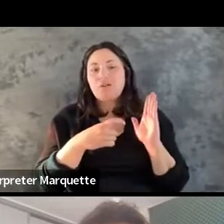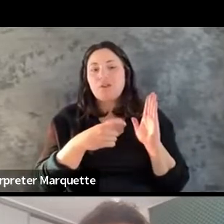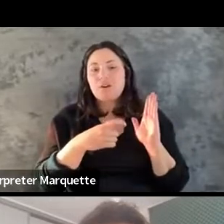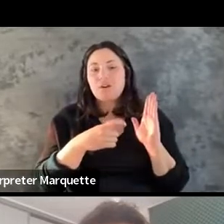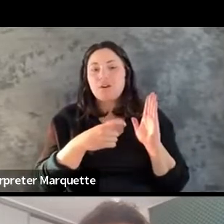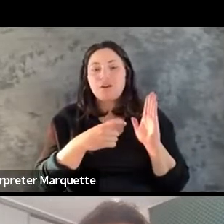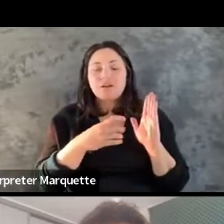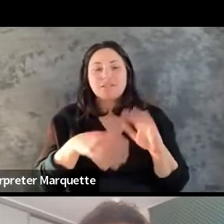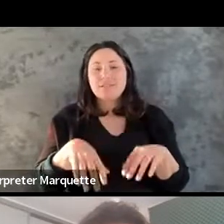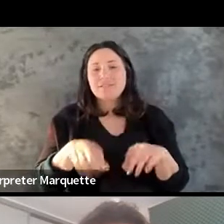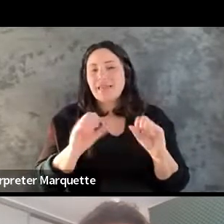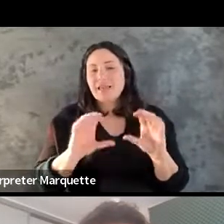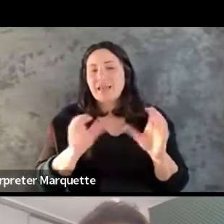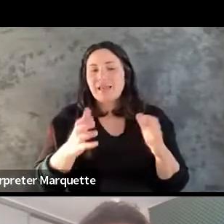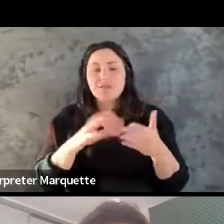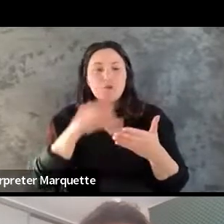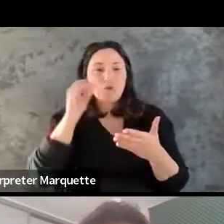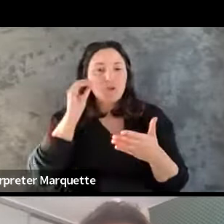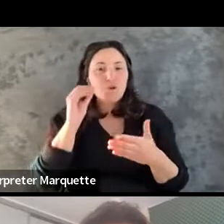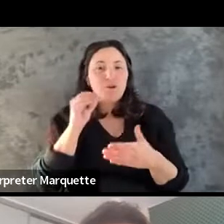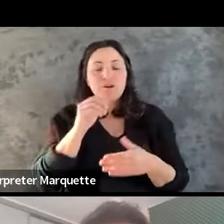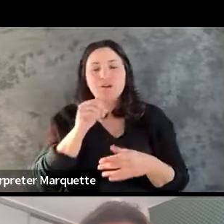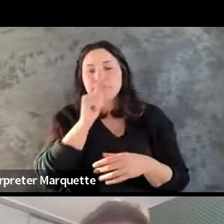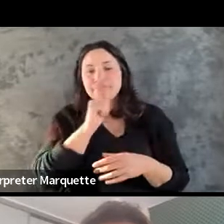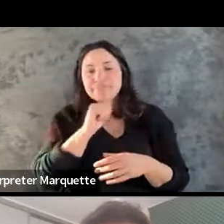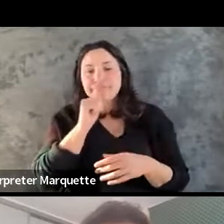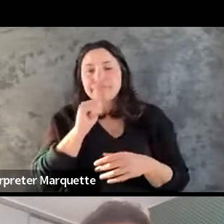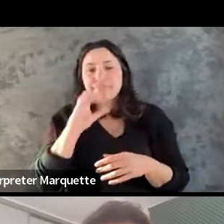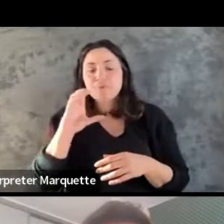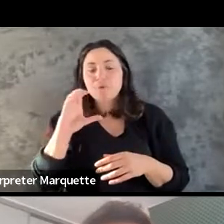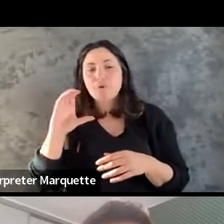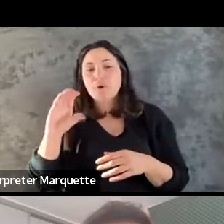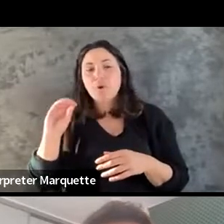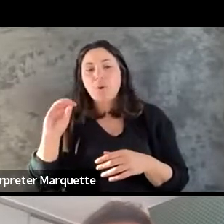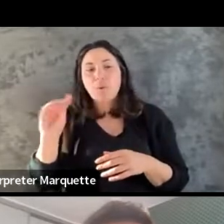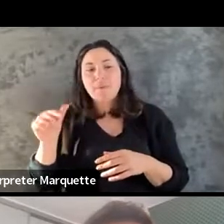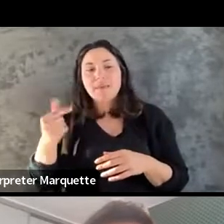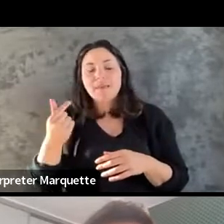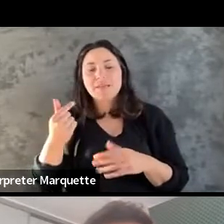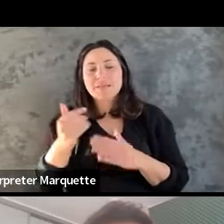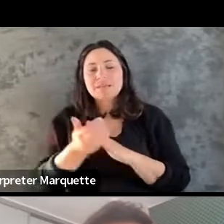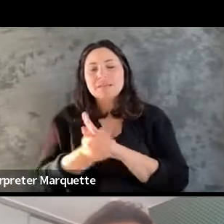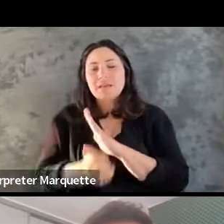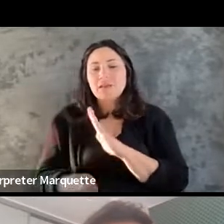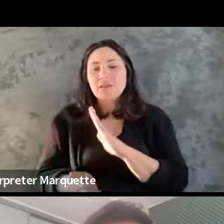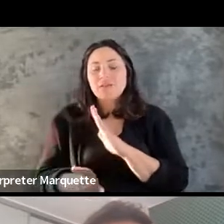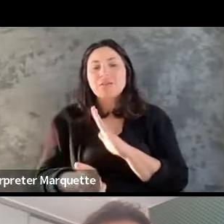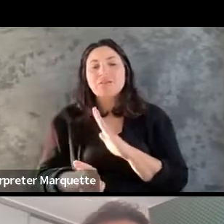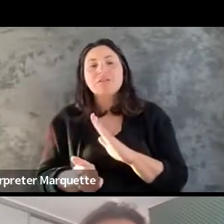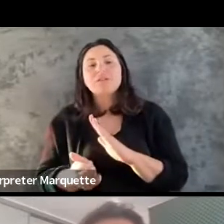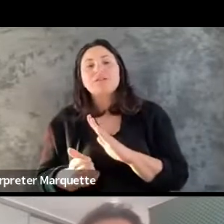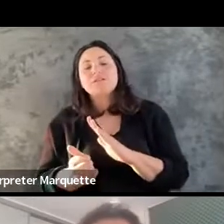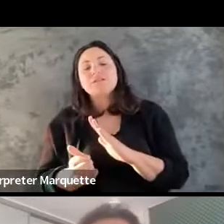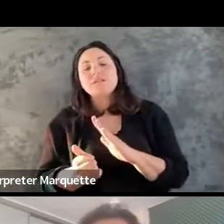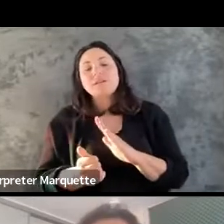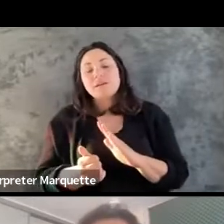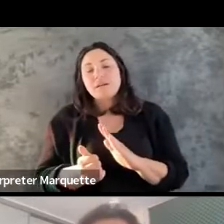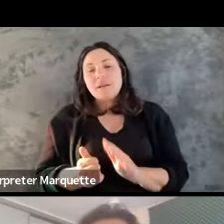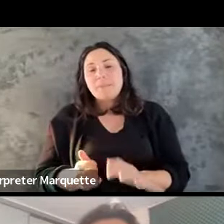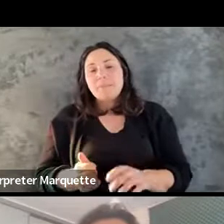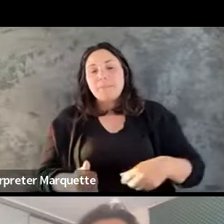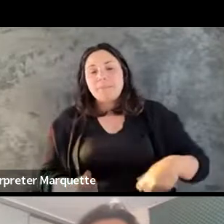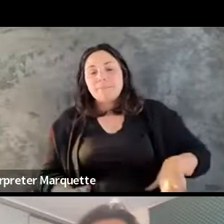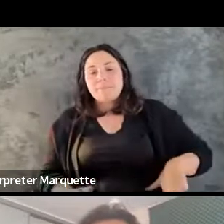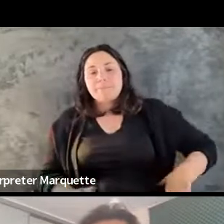take classes to learn coping skills, to learn, how to, like, when you were explaining with the